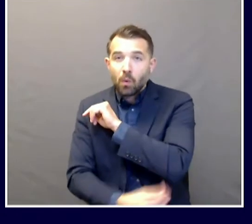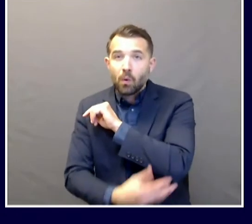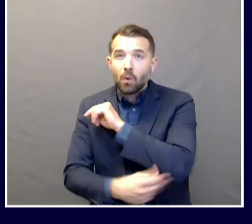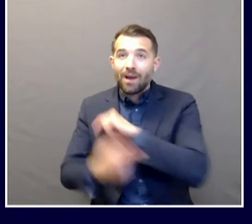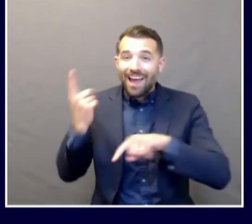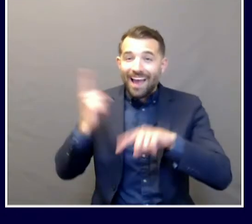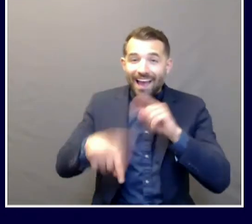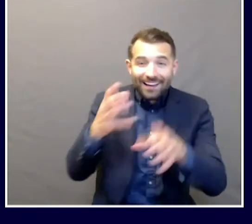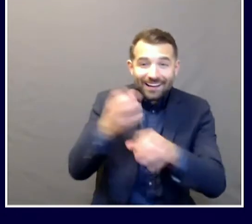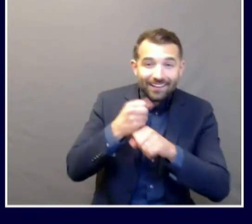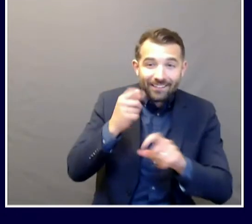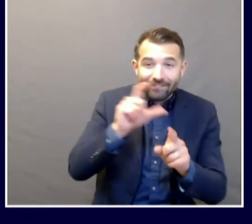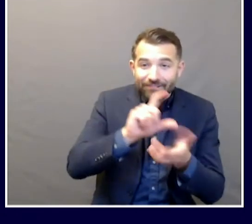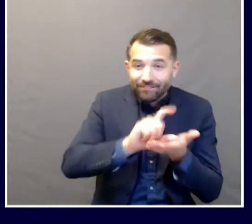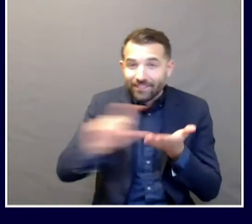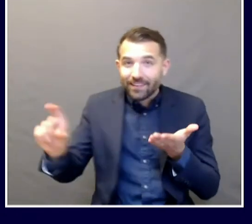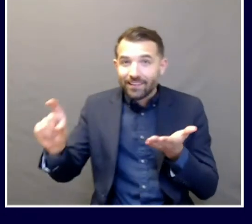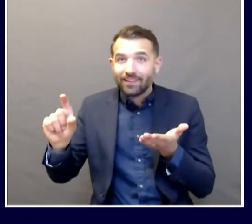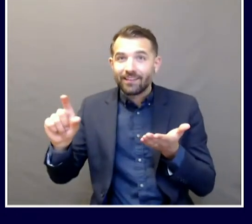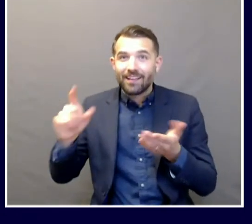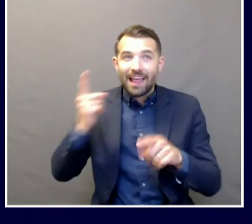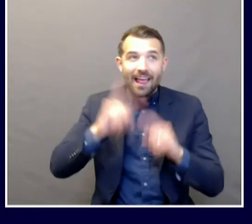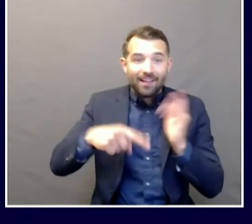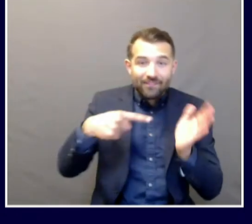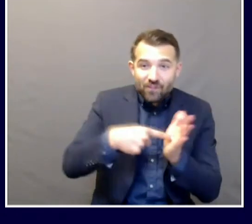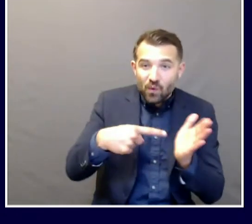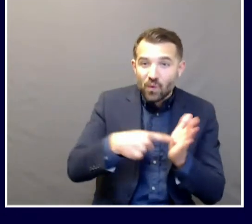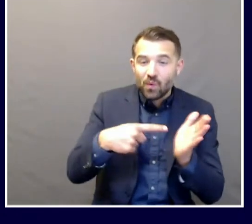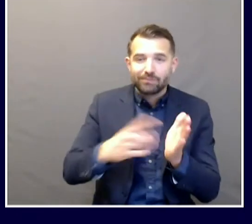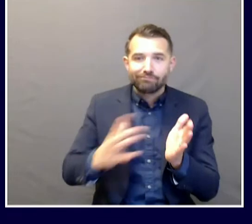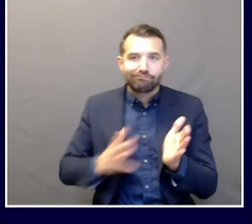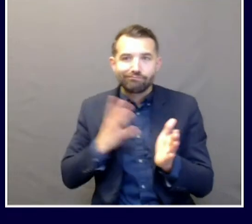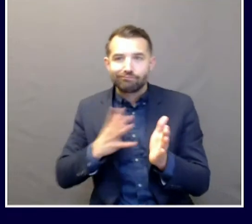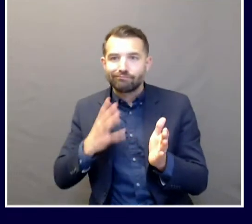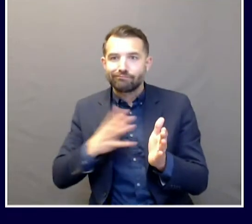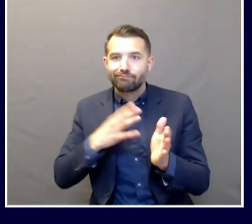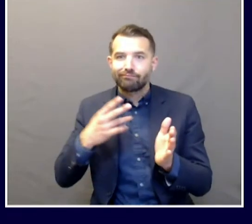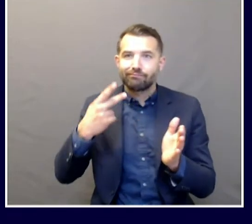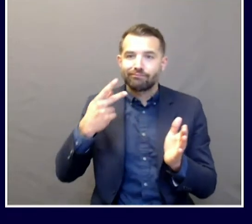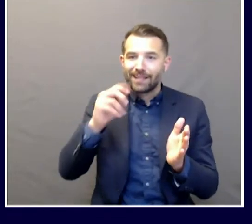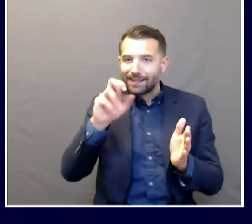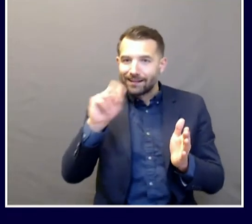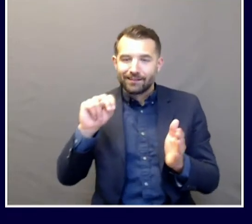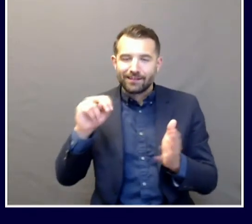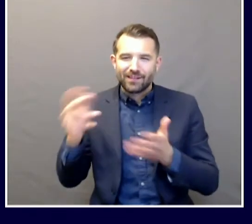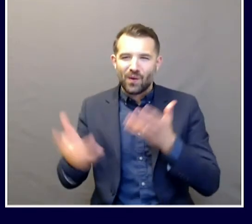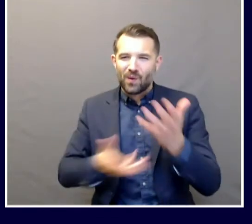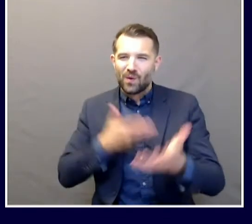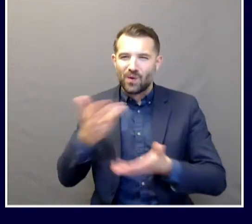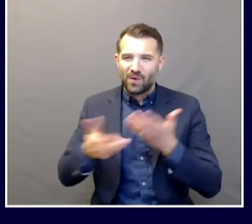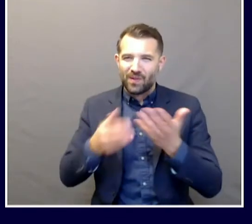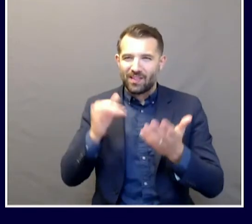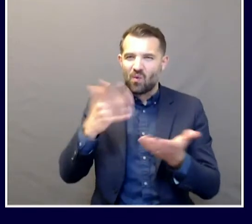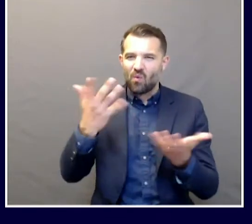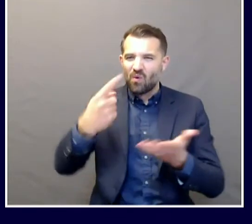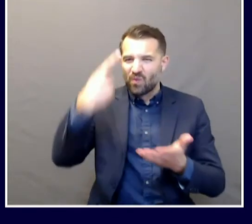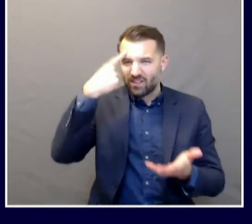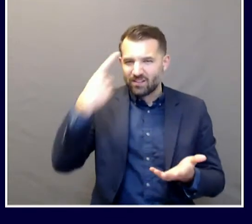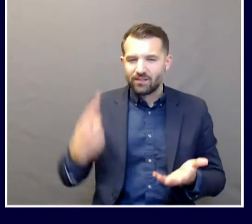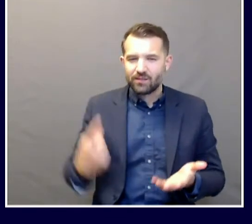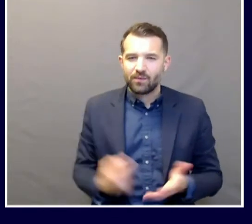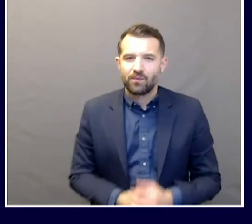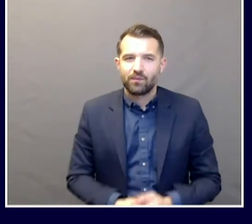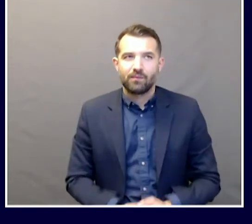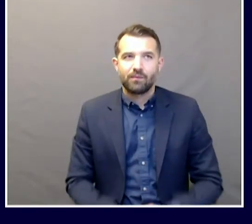You know, Evan, there's a lot to be said there. Given what we are seeing unfolding in other countries, South Asia